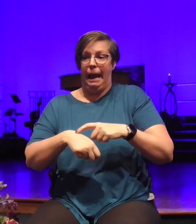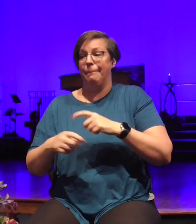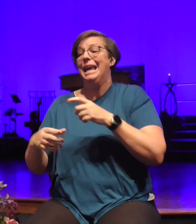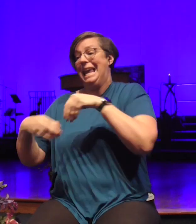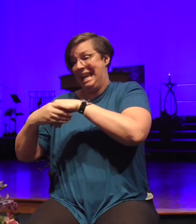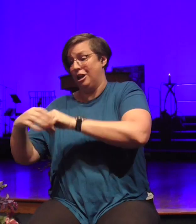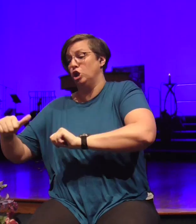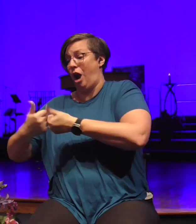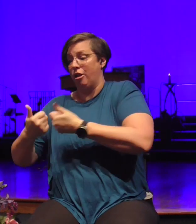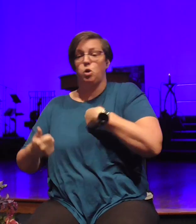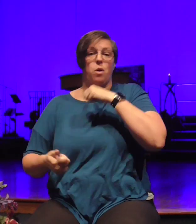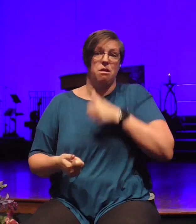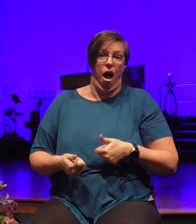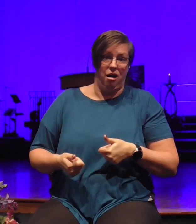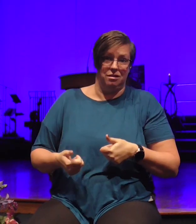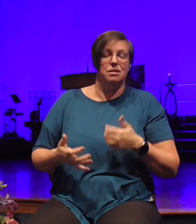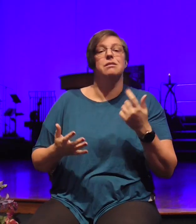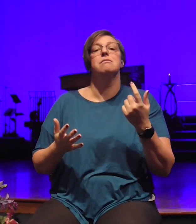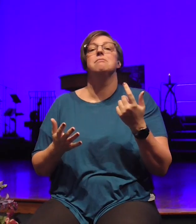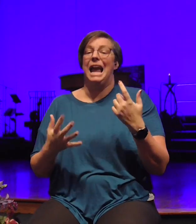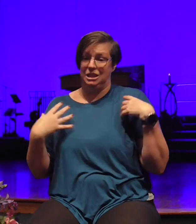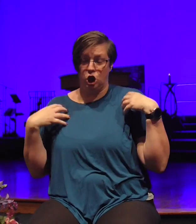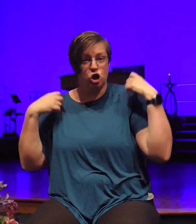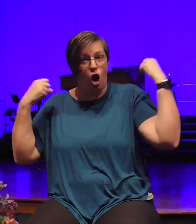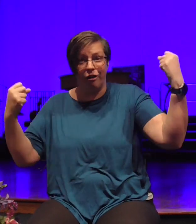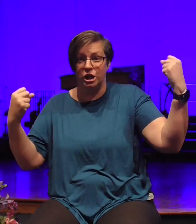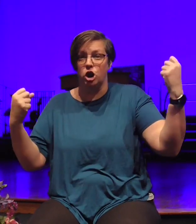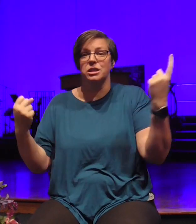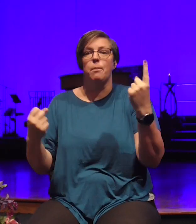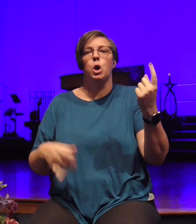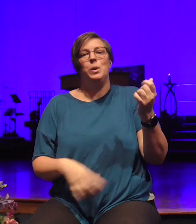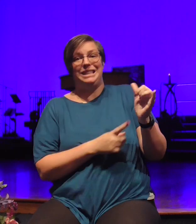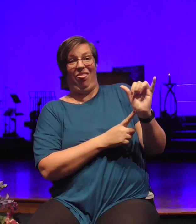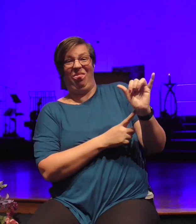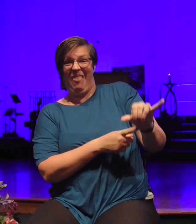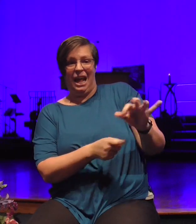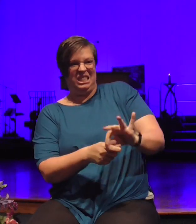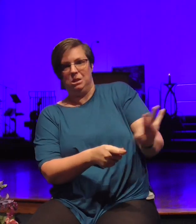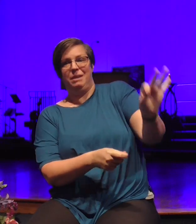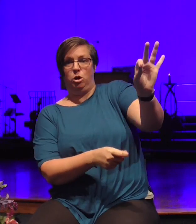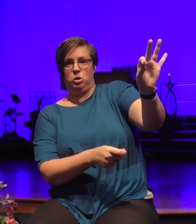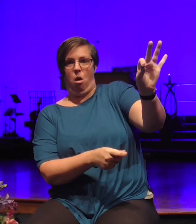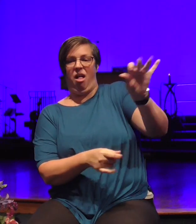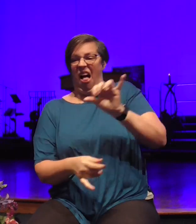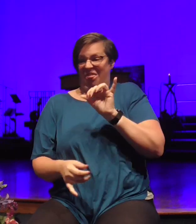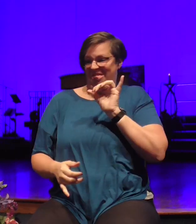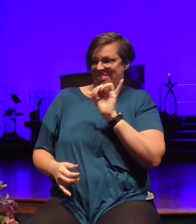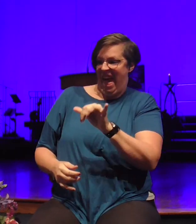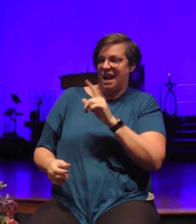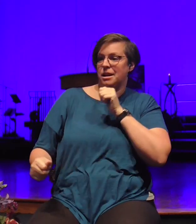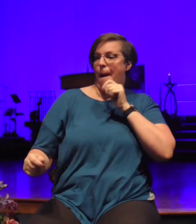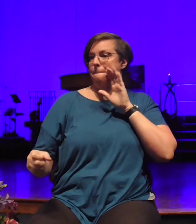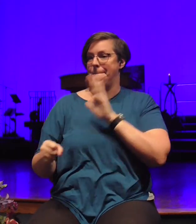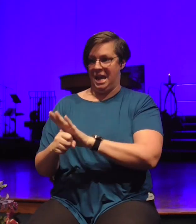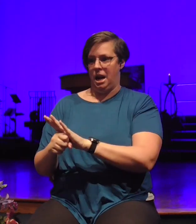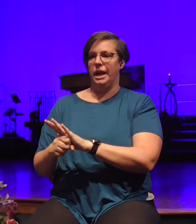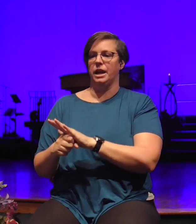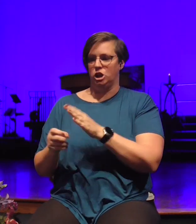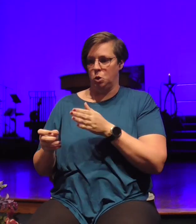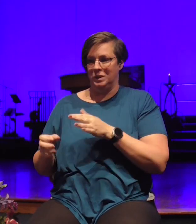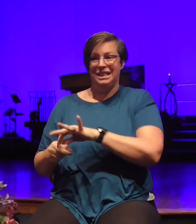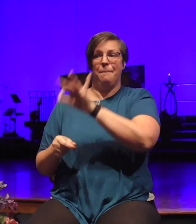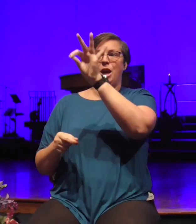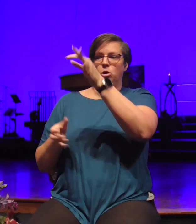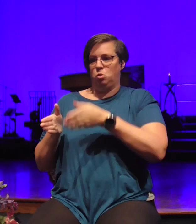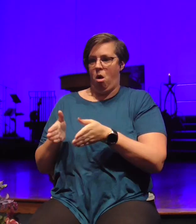takes courage to be someone who is that spiritual, who is that committed to their own spiritual life and their own spiritual path and